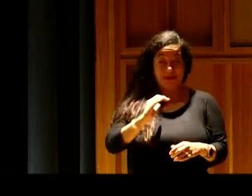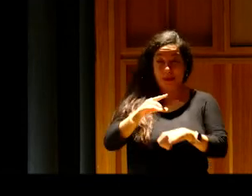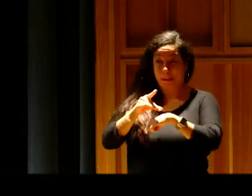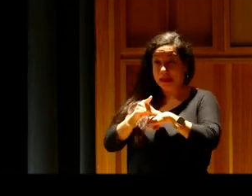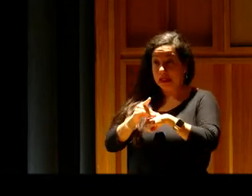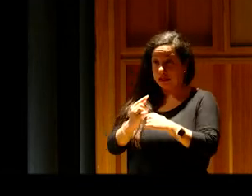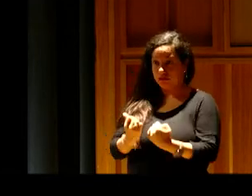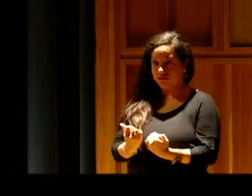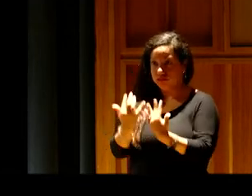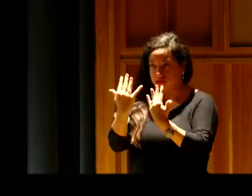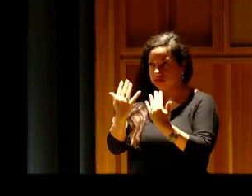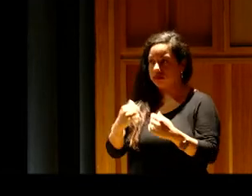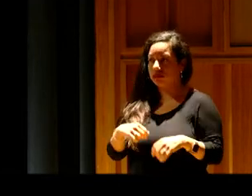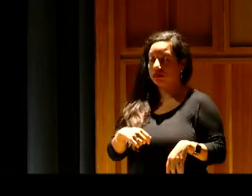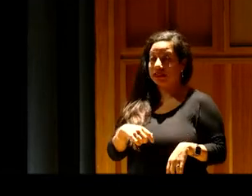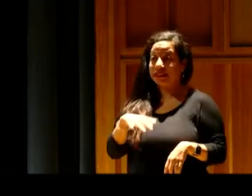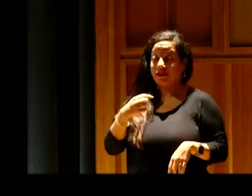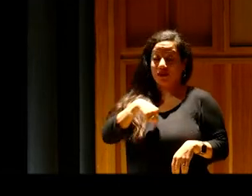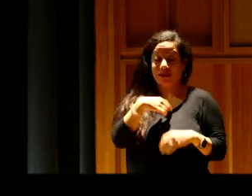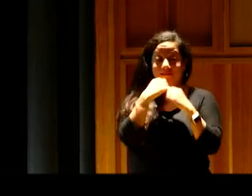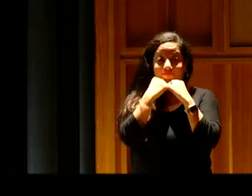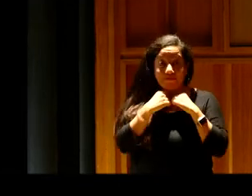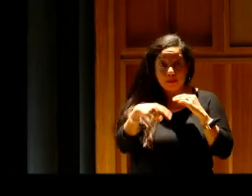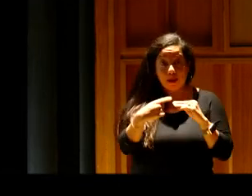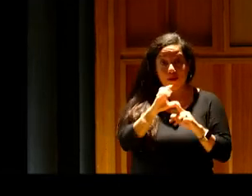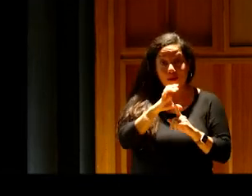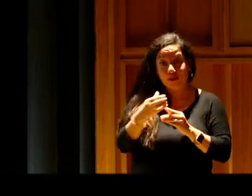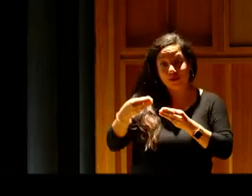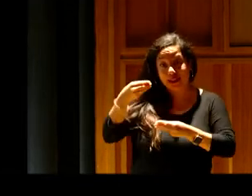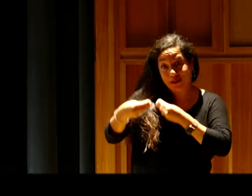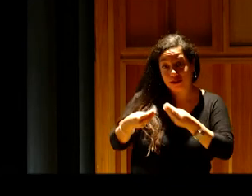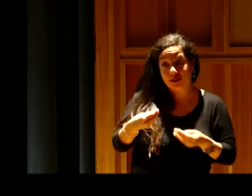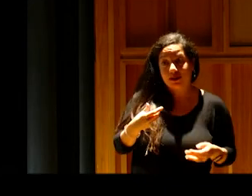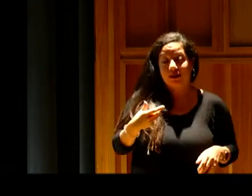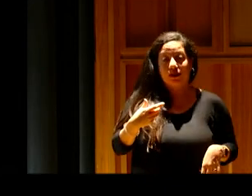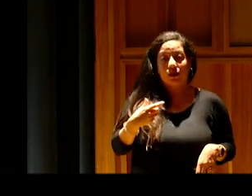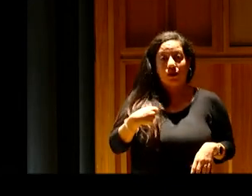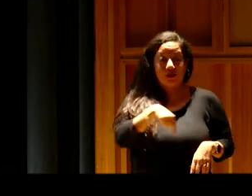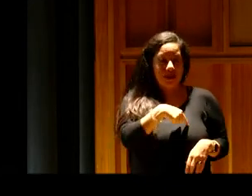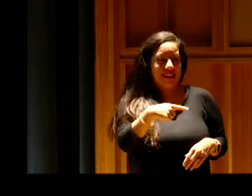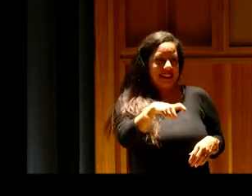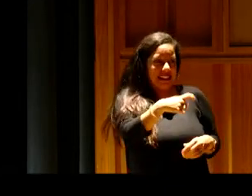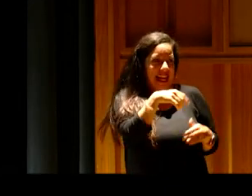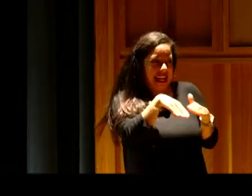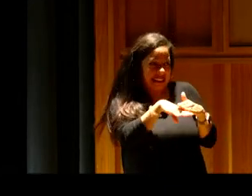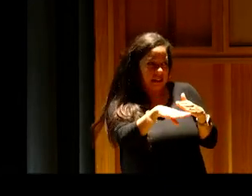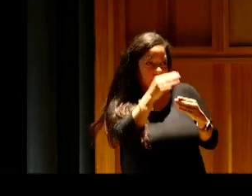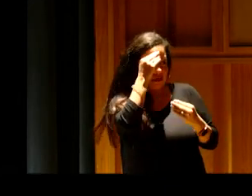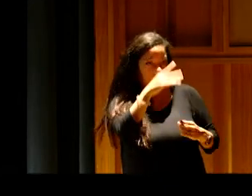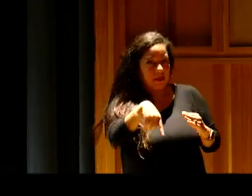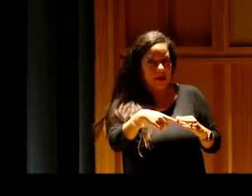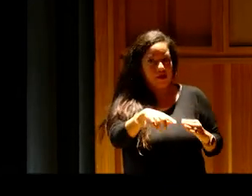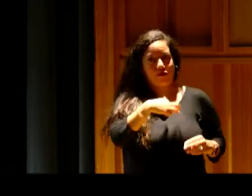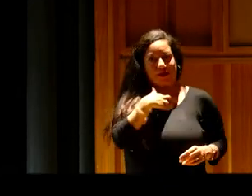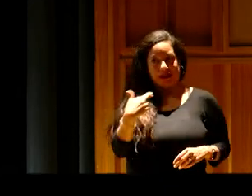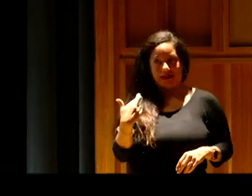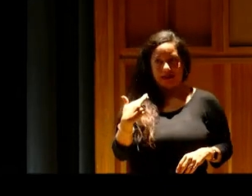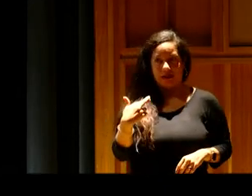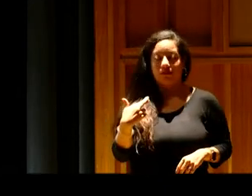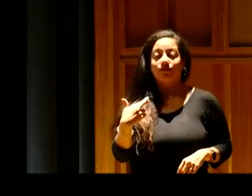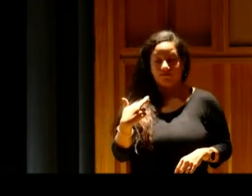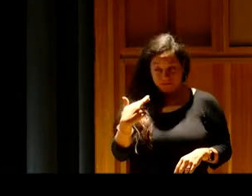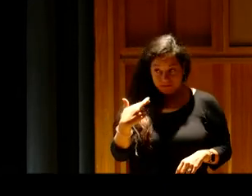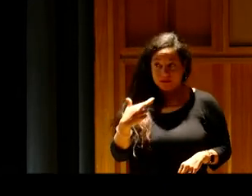which means those of us who care about cultural heritage have to ensure that we have access to information about that risk.